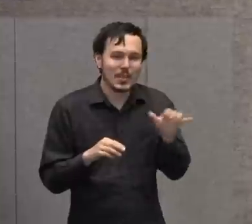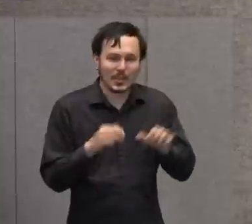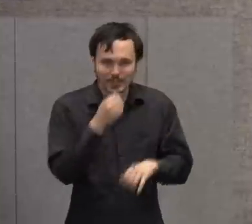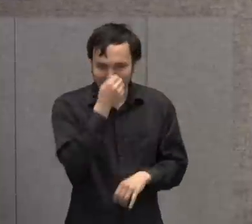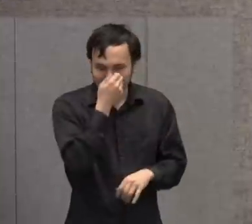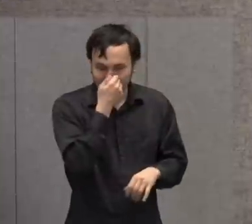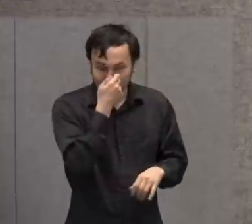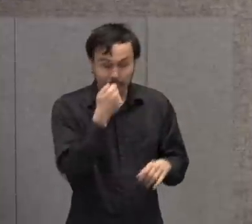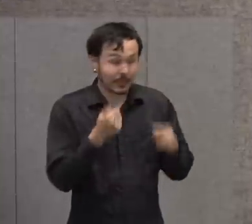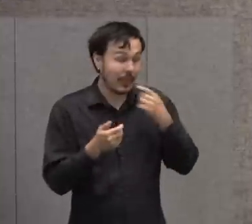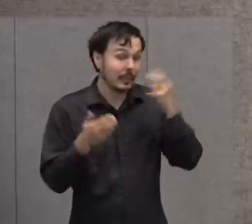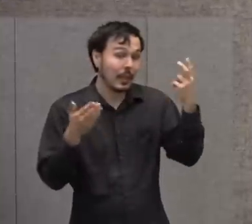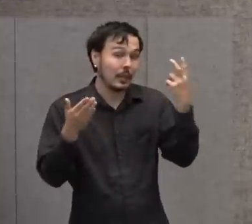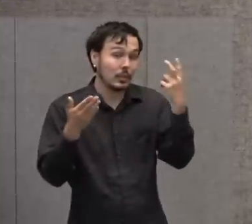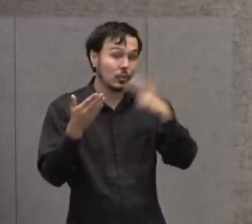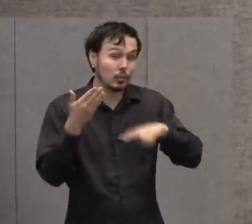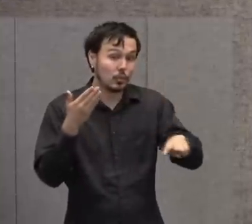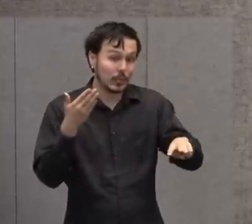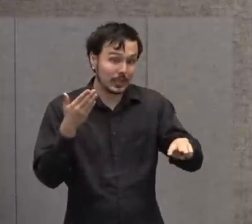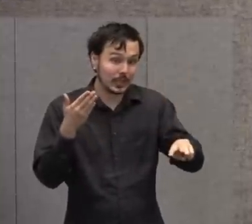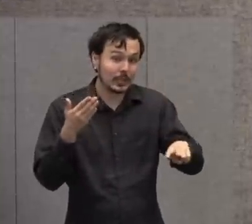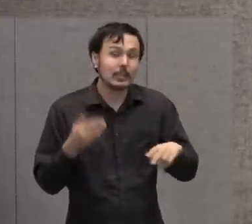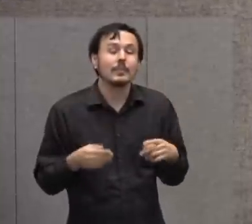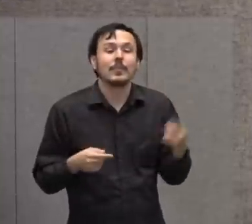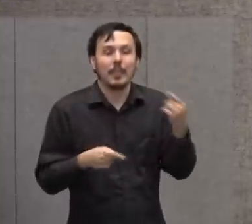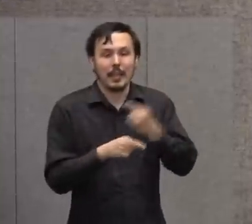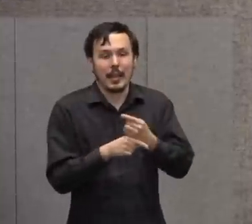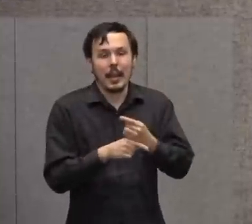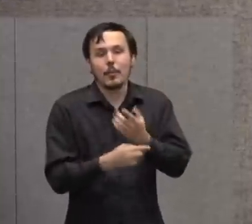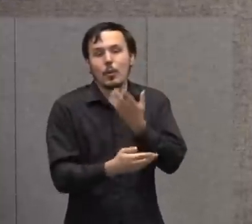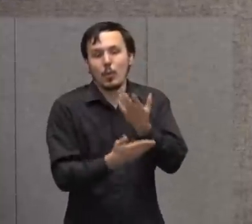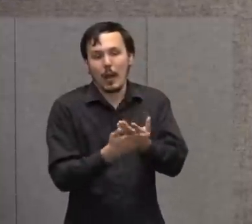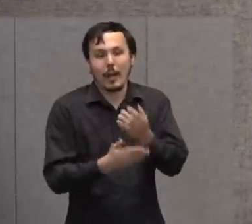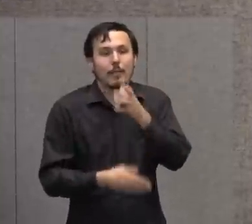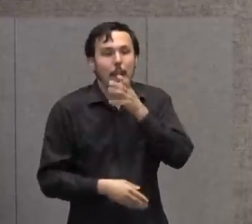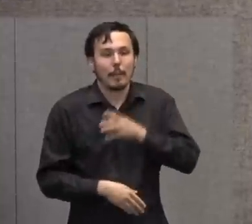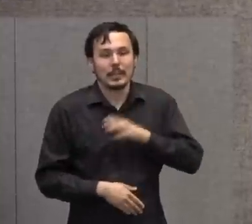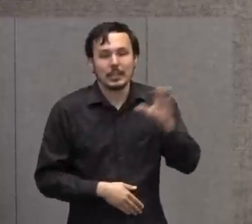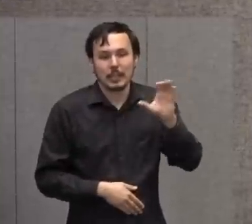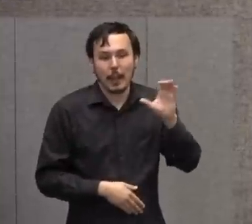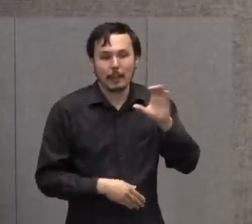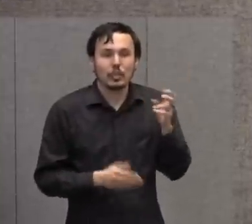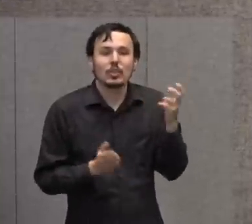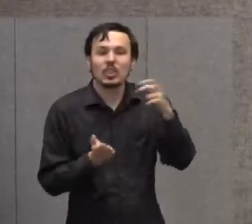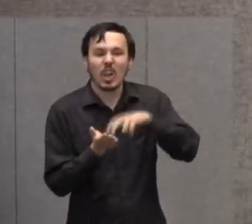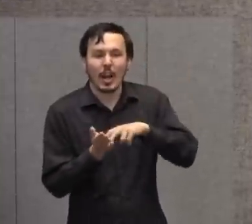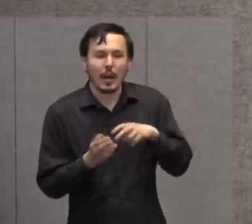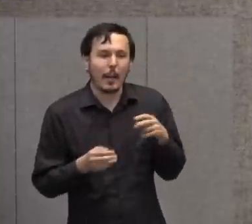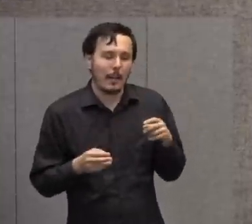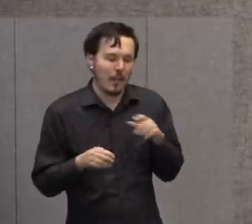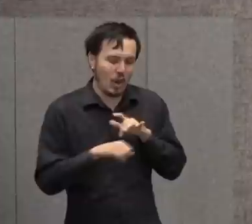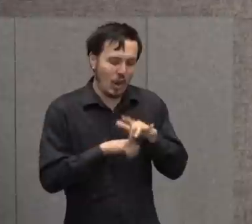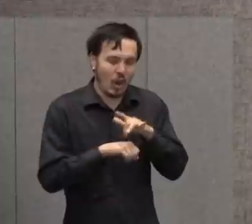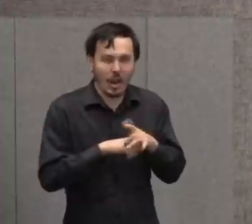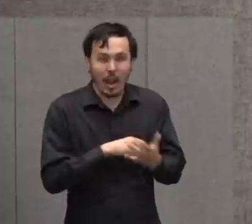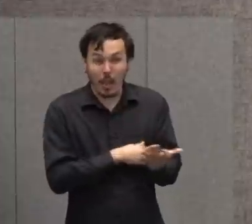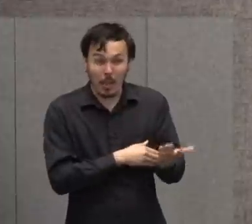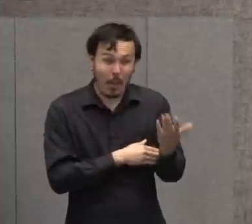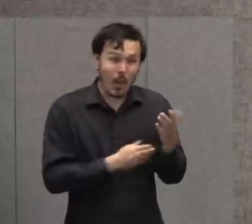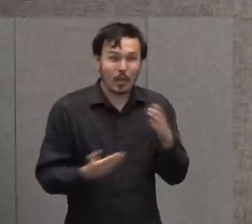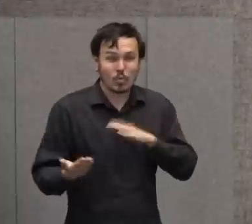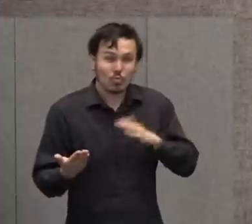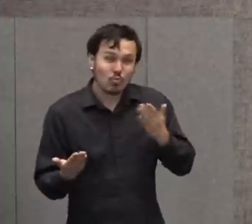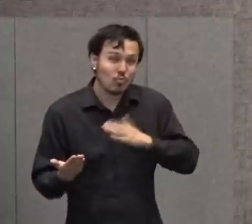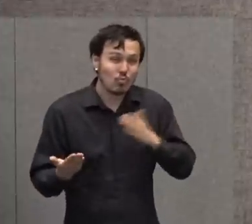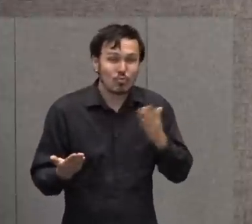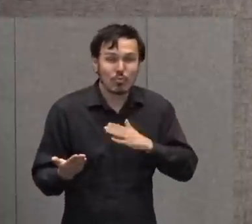2 weeks later, the big day arrived. Mrs. Comfort got up very early and spent all morning cooking.